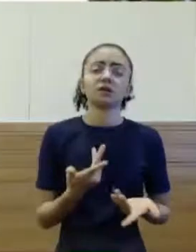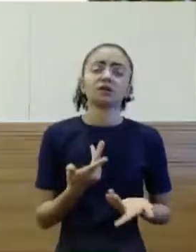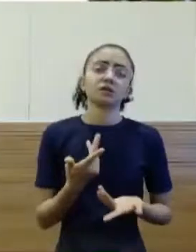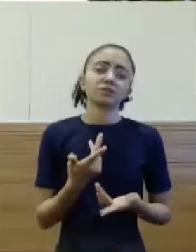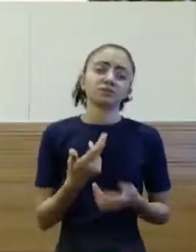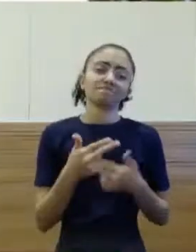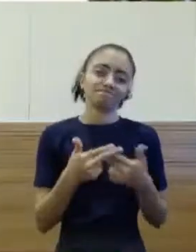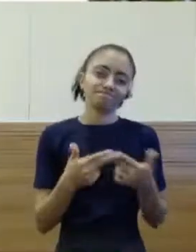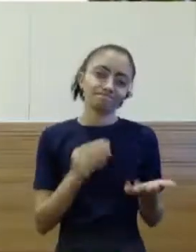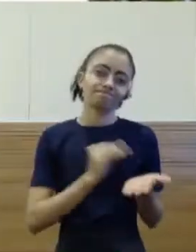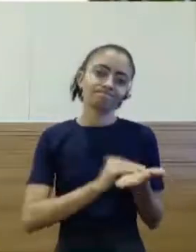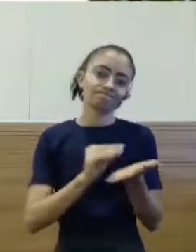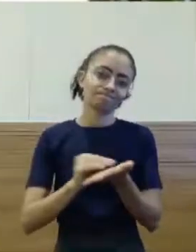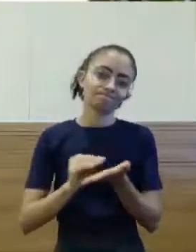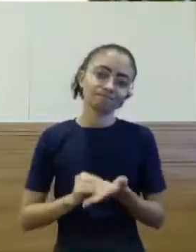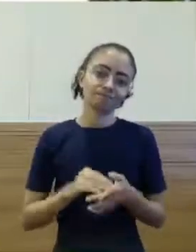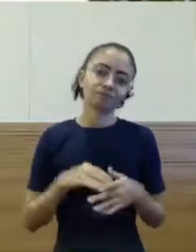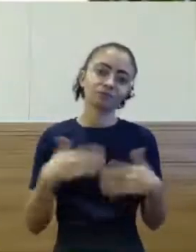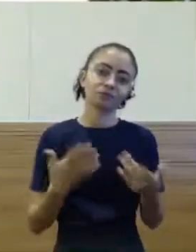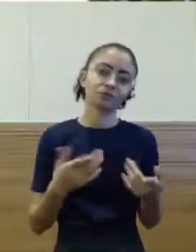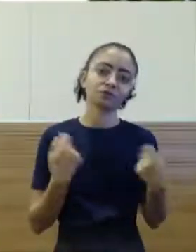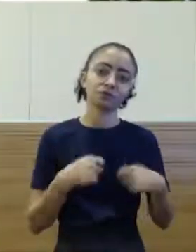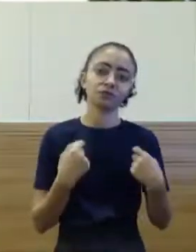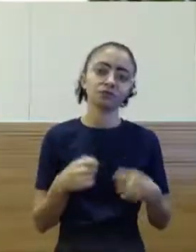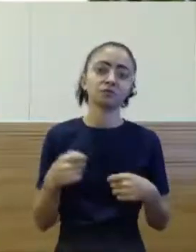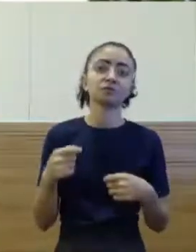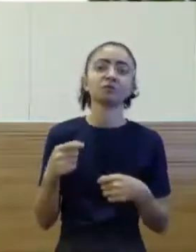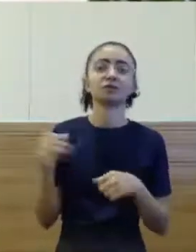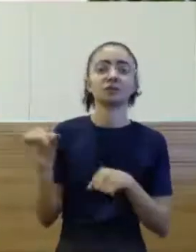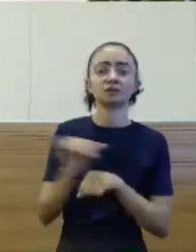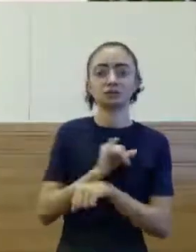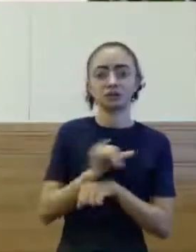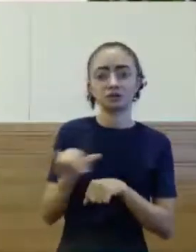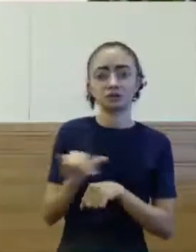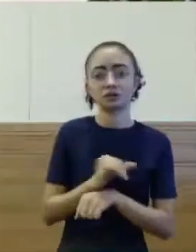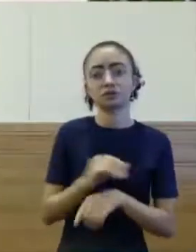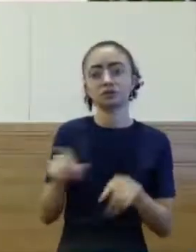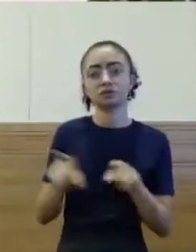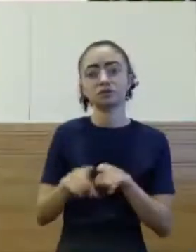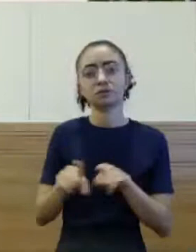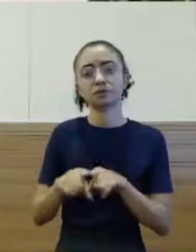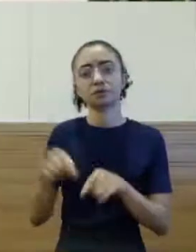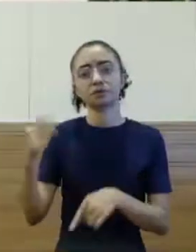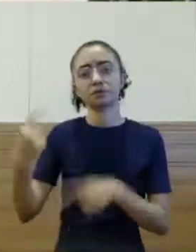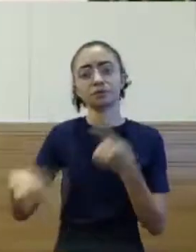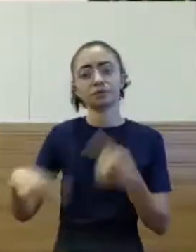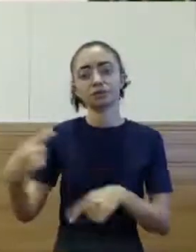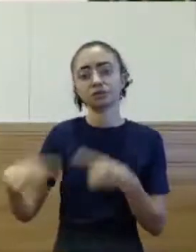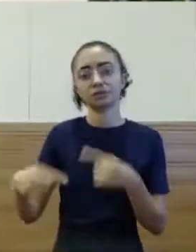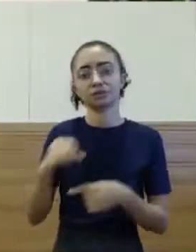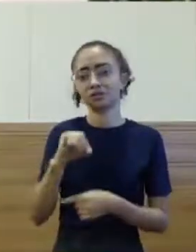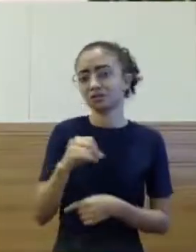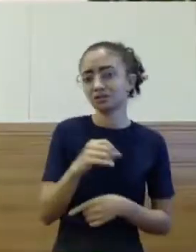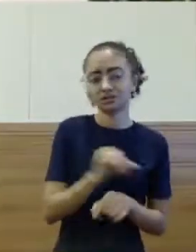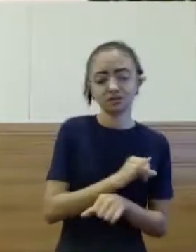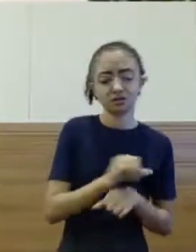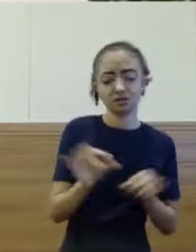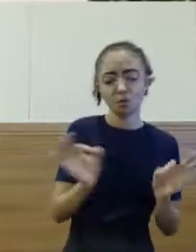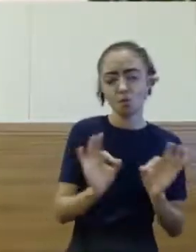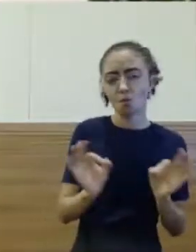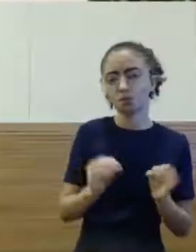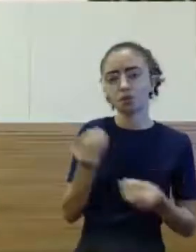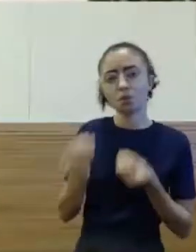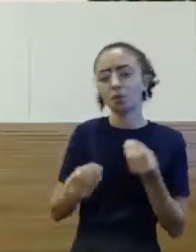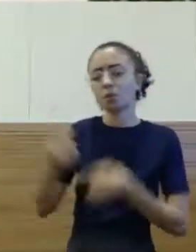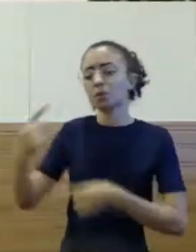well, unlawful competition, and we need to have other policies. We need to have the